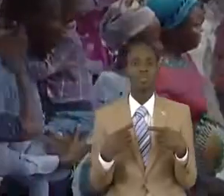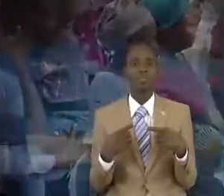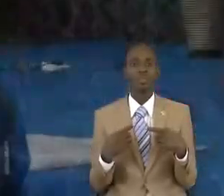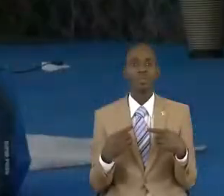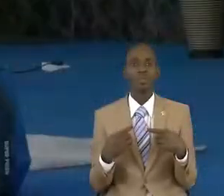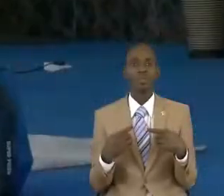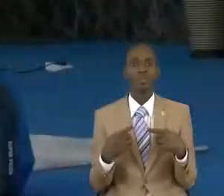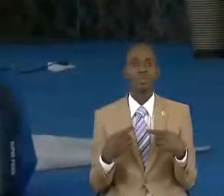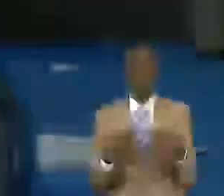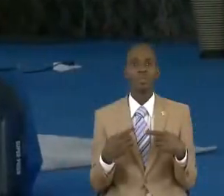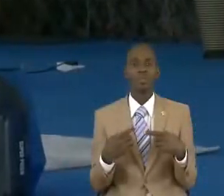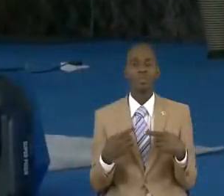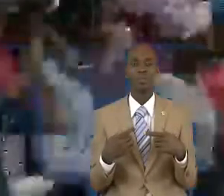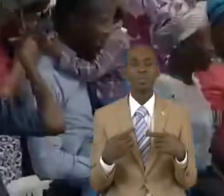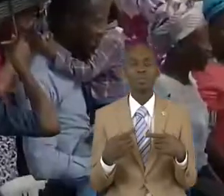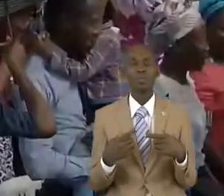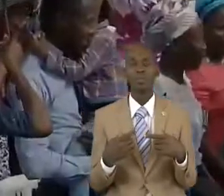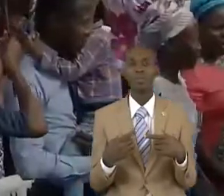as you experience, in your life.